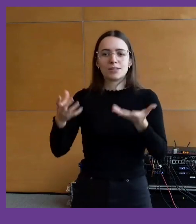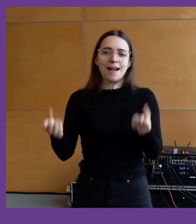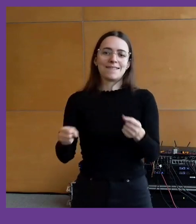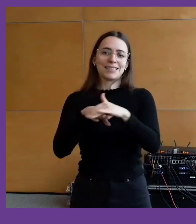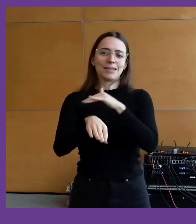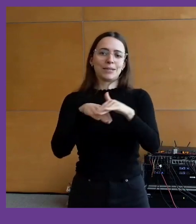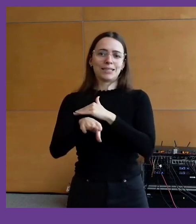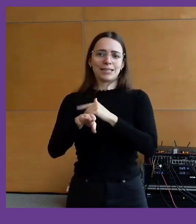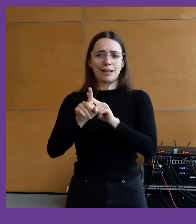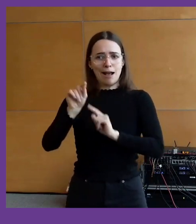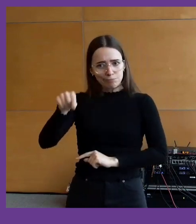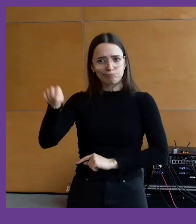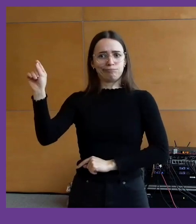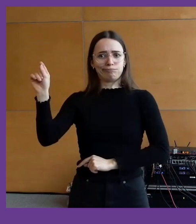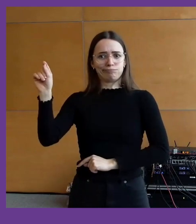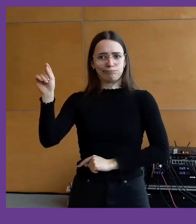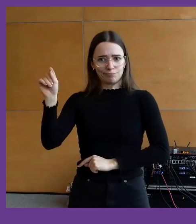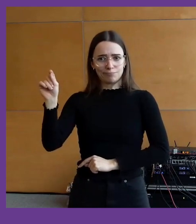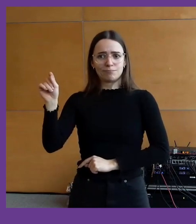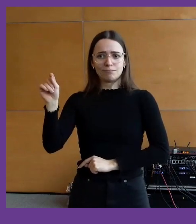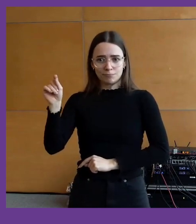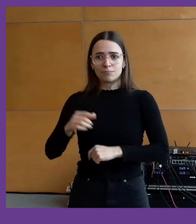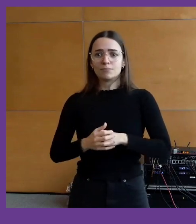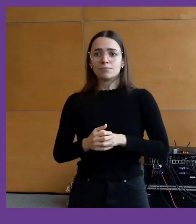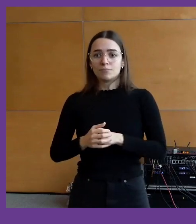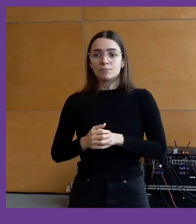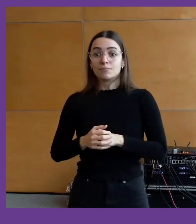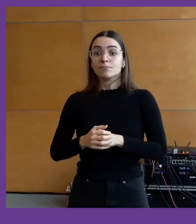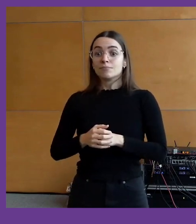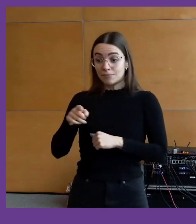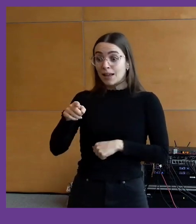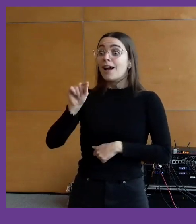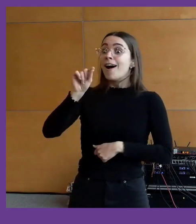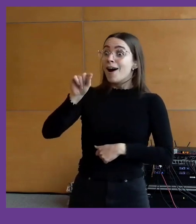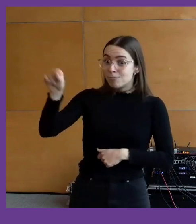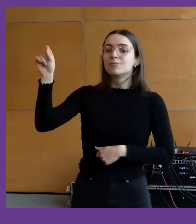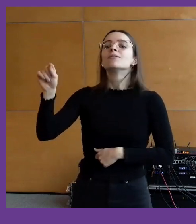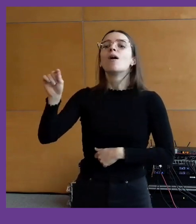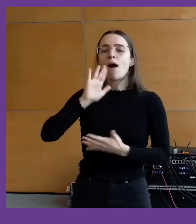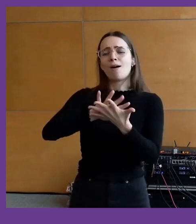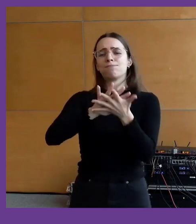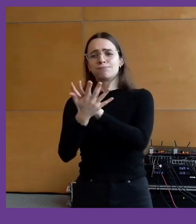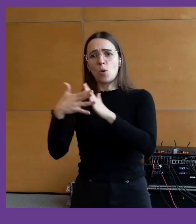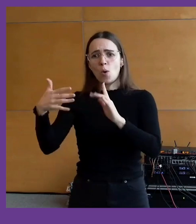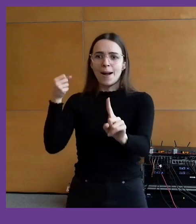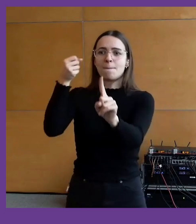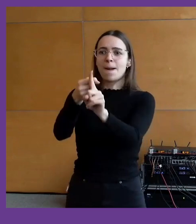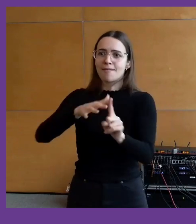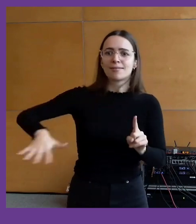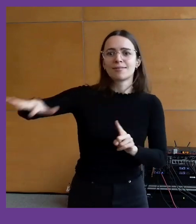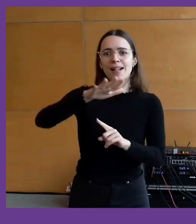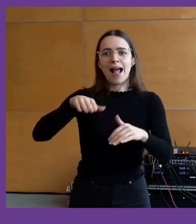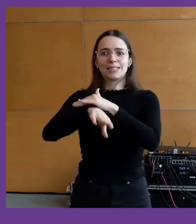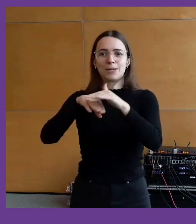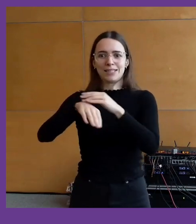impact on the accessibility of tourism. This year is also important because it is the third year